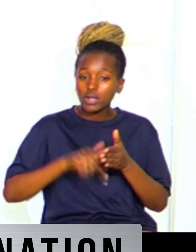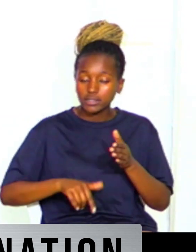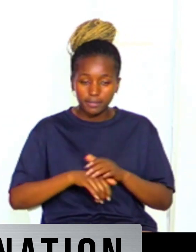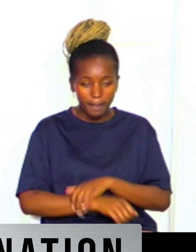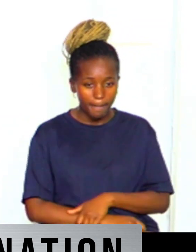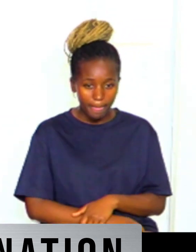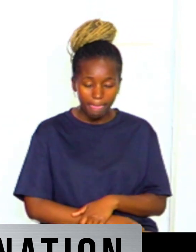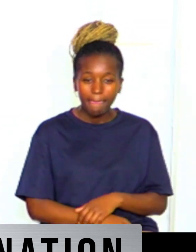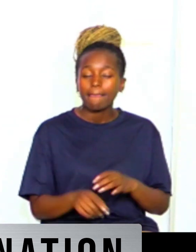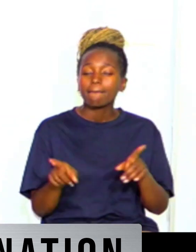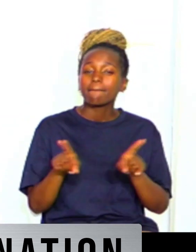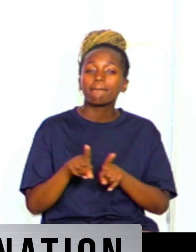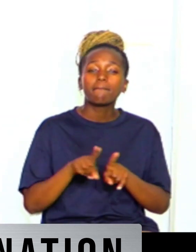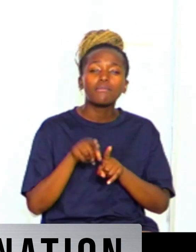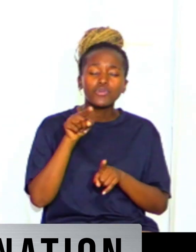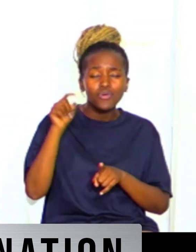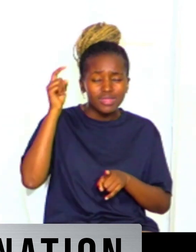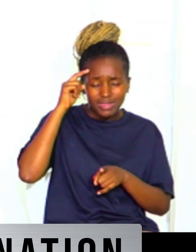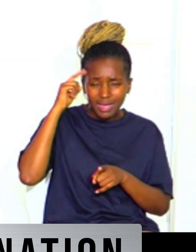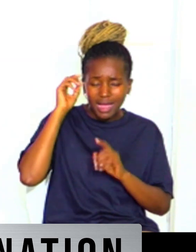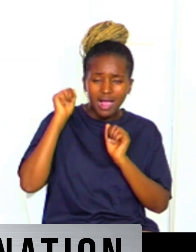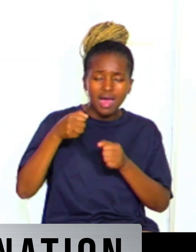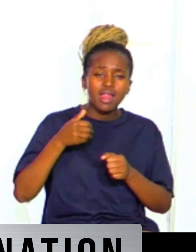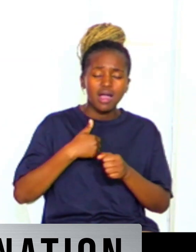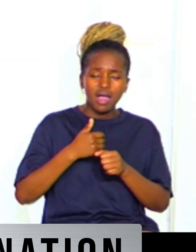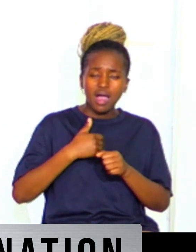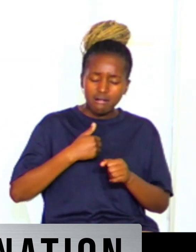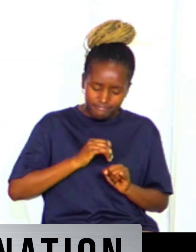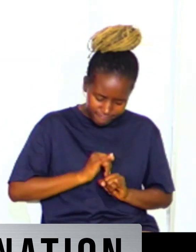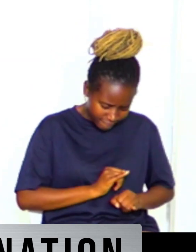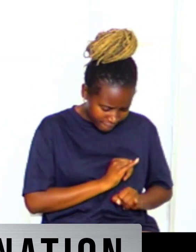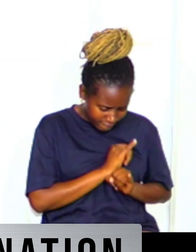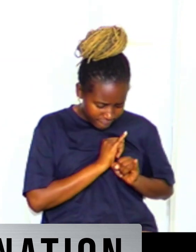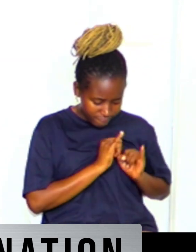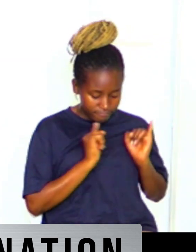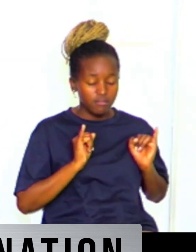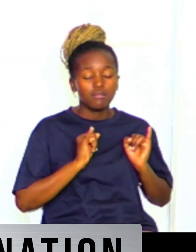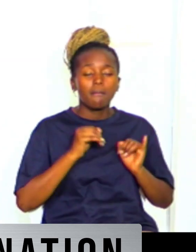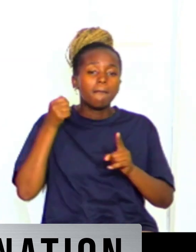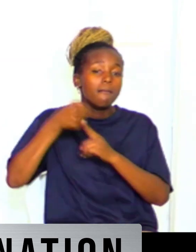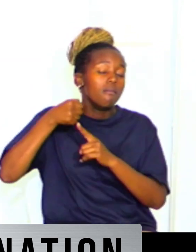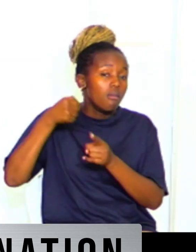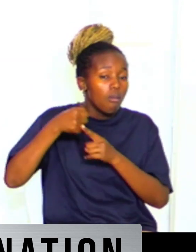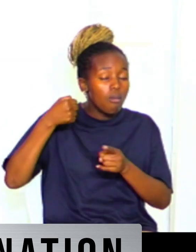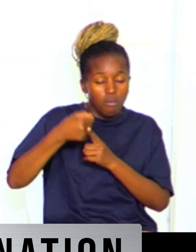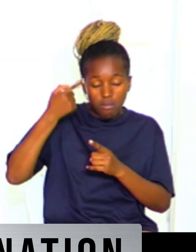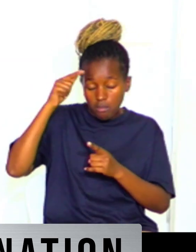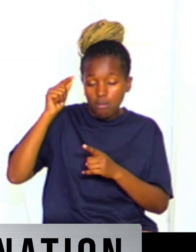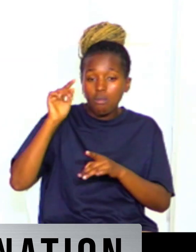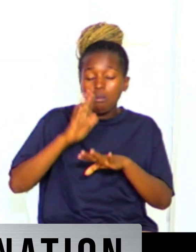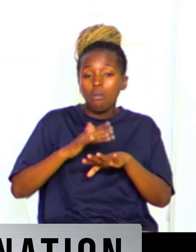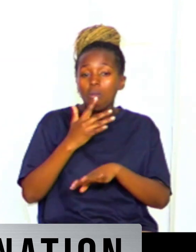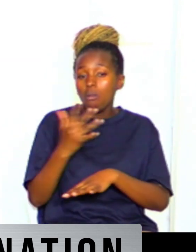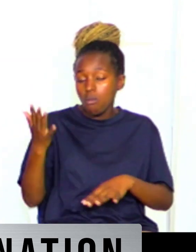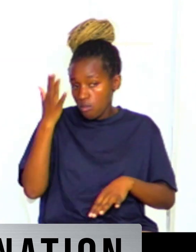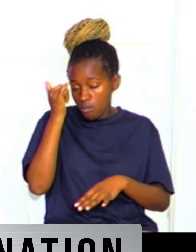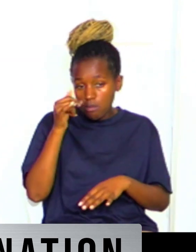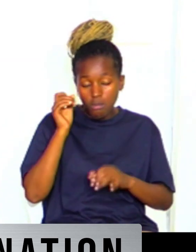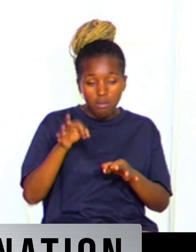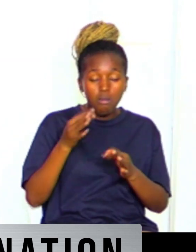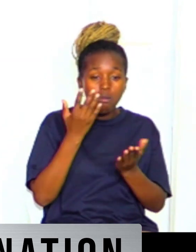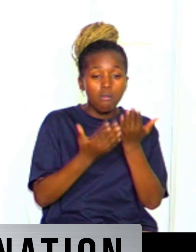are you really seeing a genuine push for virtues? Because kukitokea na ile mambo ya finance bill ya